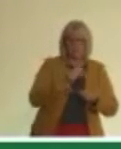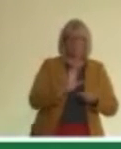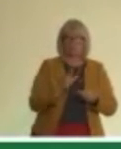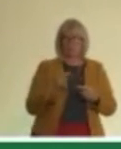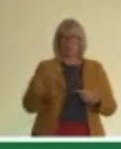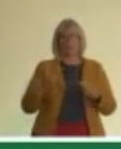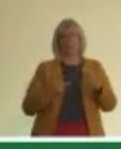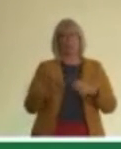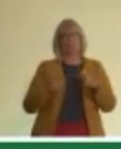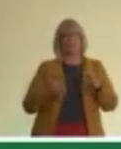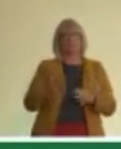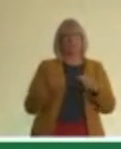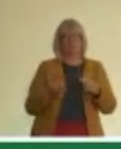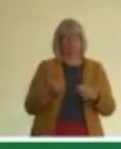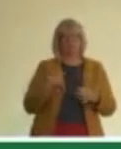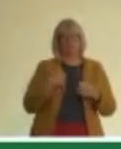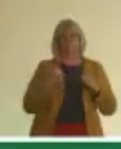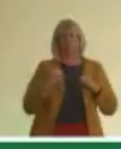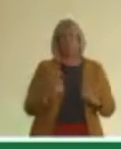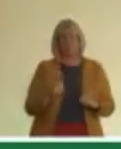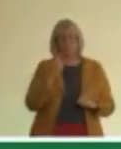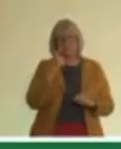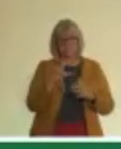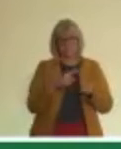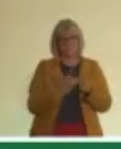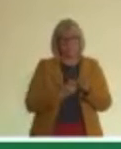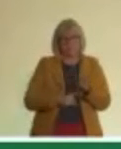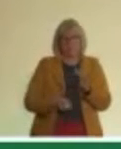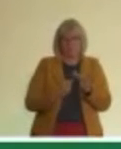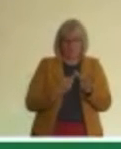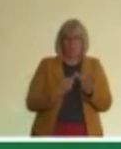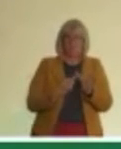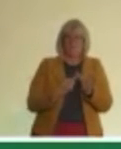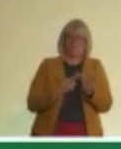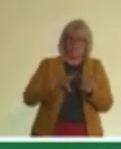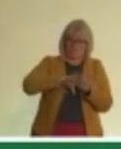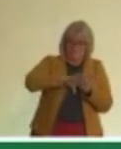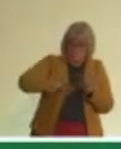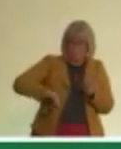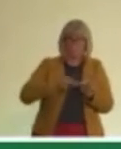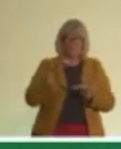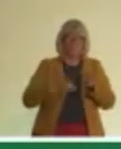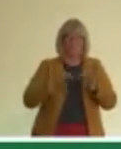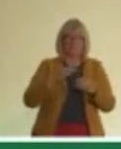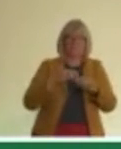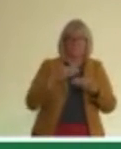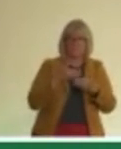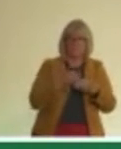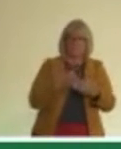cannot wait to see Cllr on those green benches, removing those political barriers and working towards it.